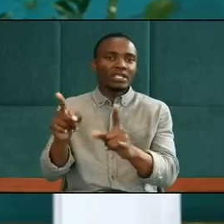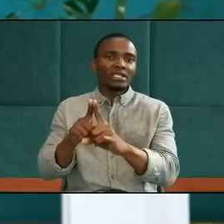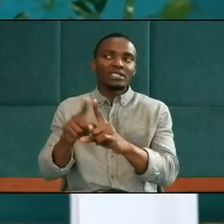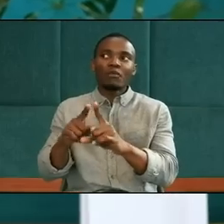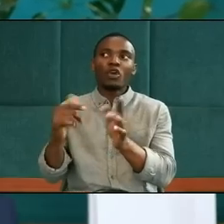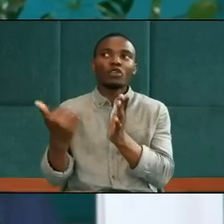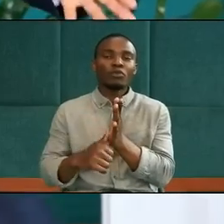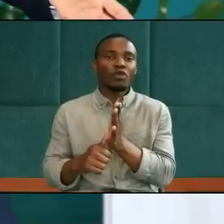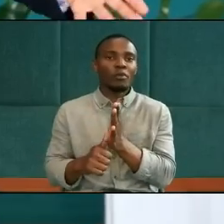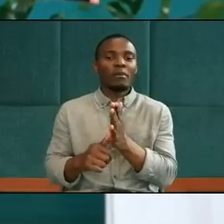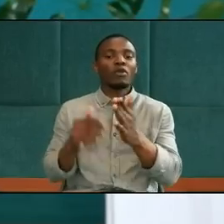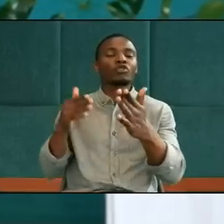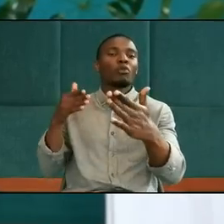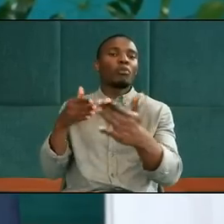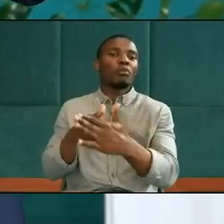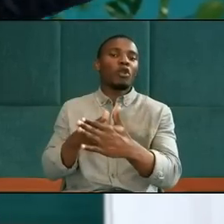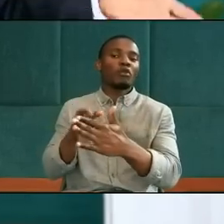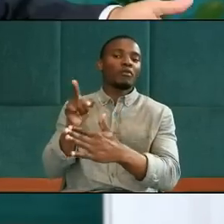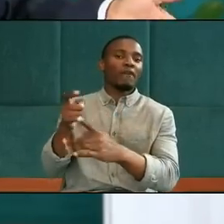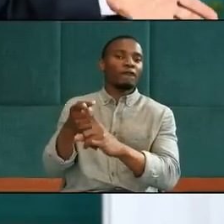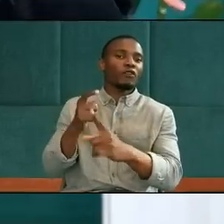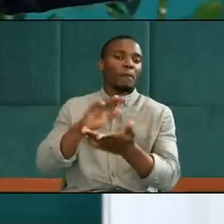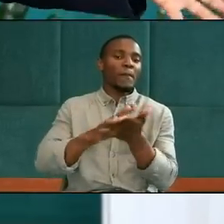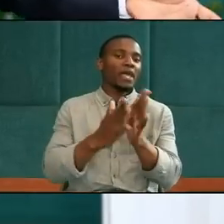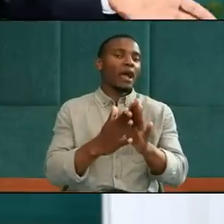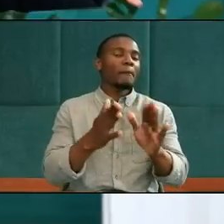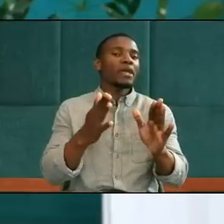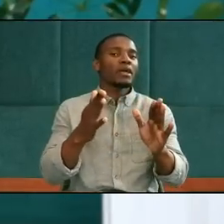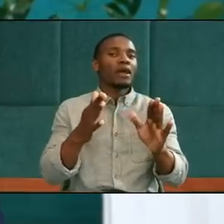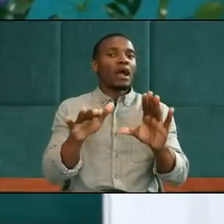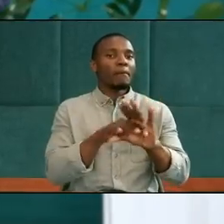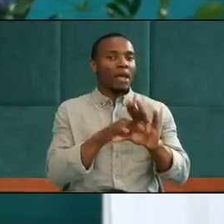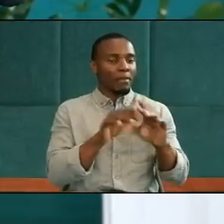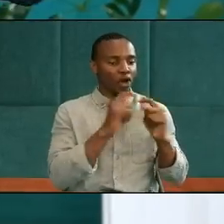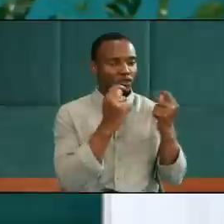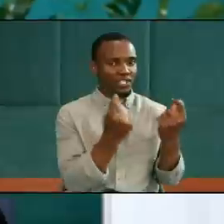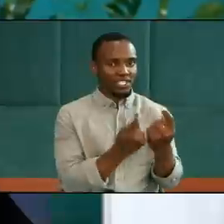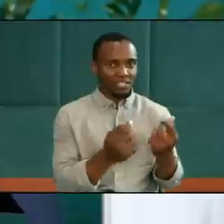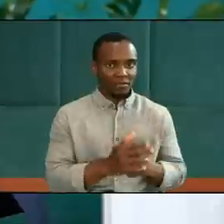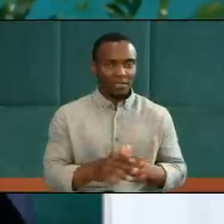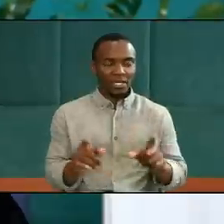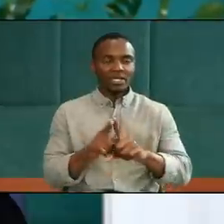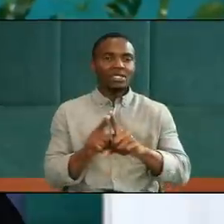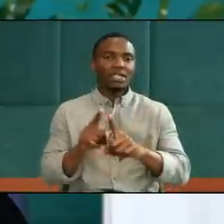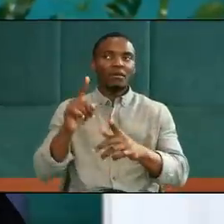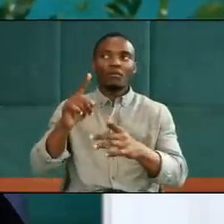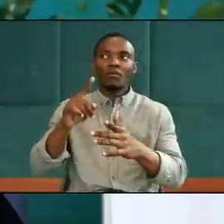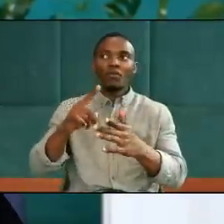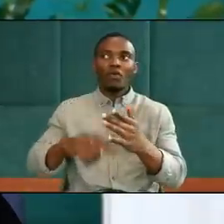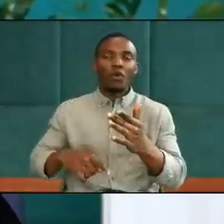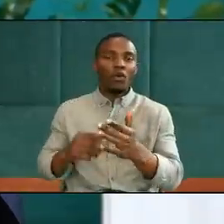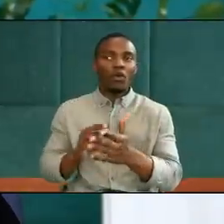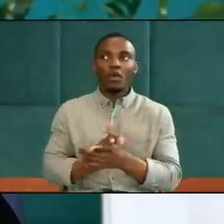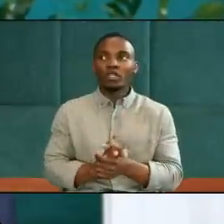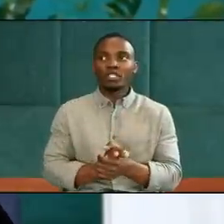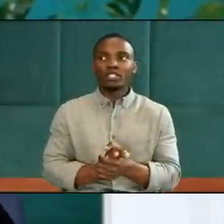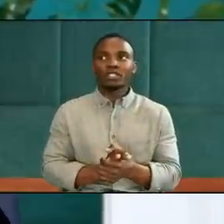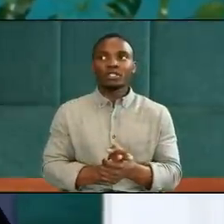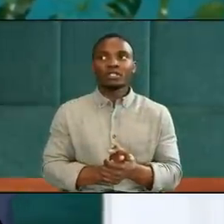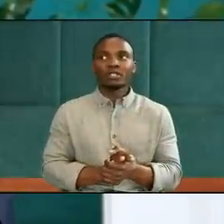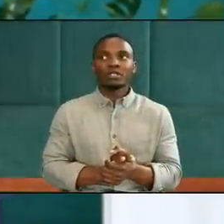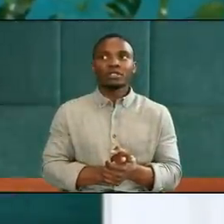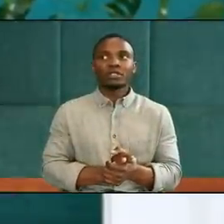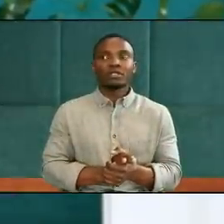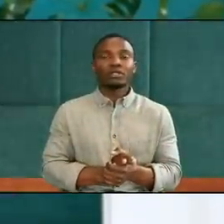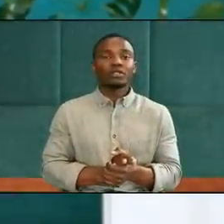shortcoming to prevent him from becoming part of the team, to prevent him from getting involved. Is the church with me?